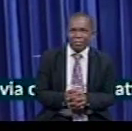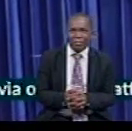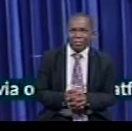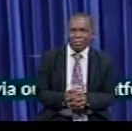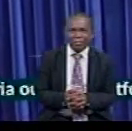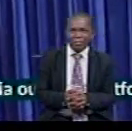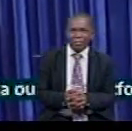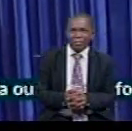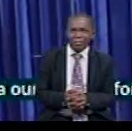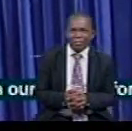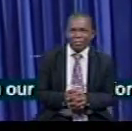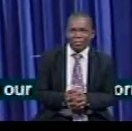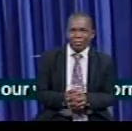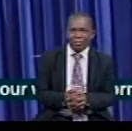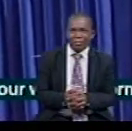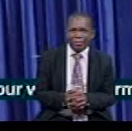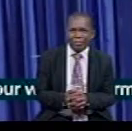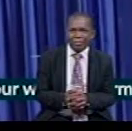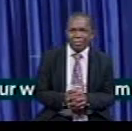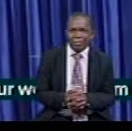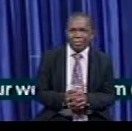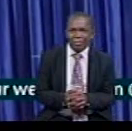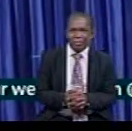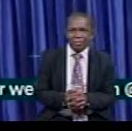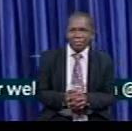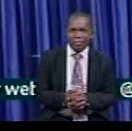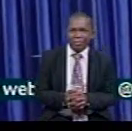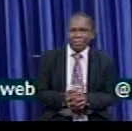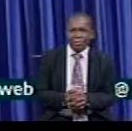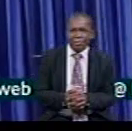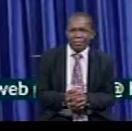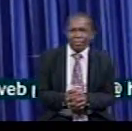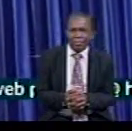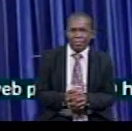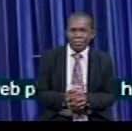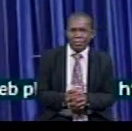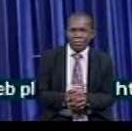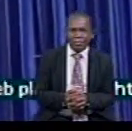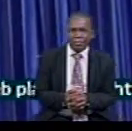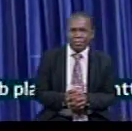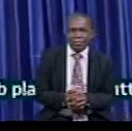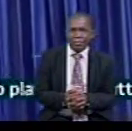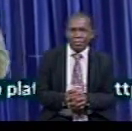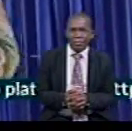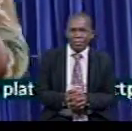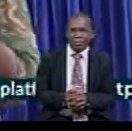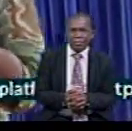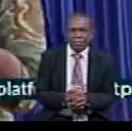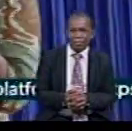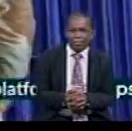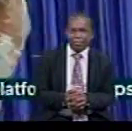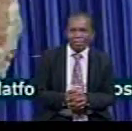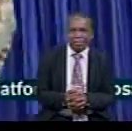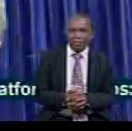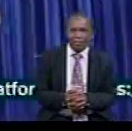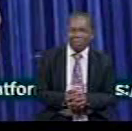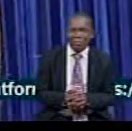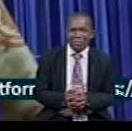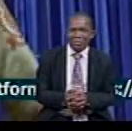union in left you home. A radi took me at Taneme. Na me nya me fan with the only idea radia ama me eh mine